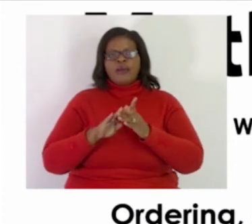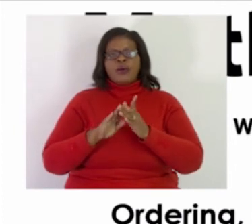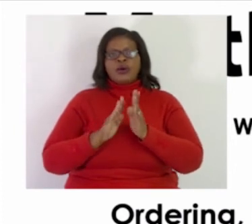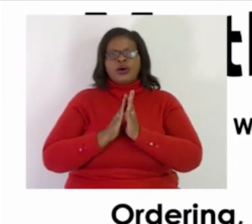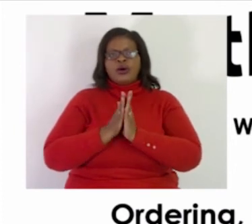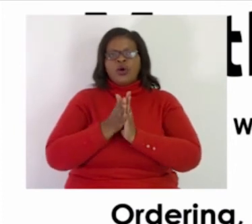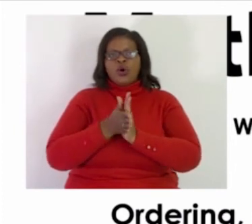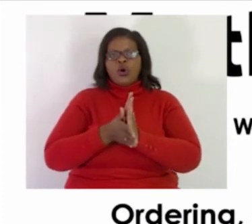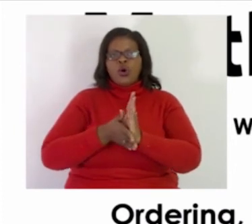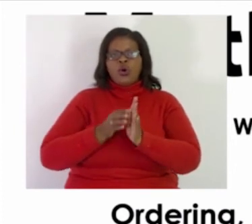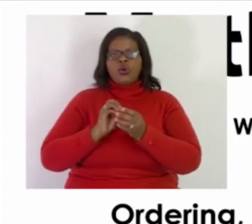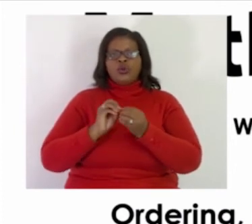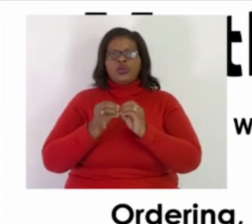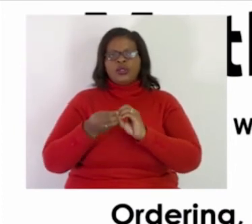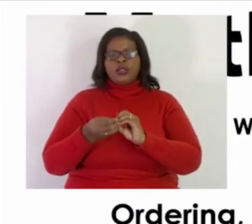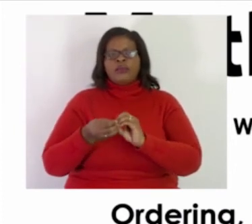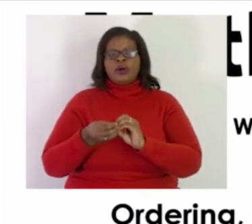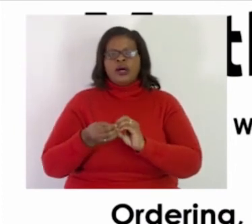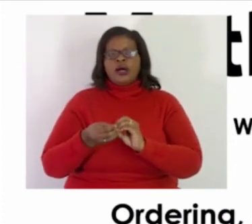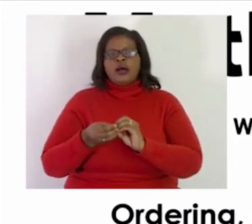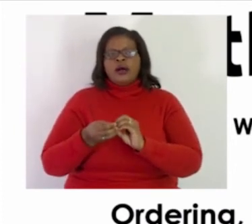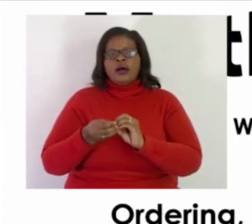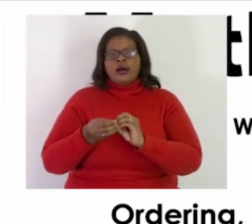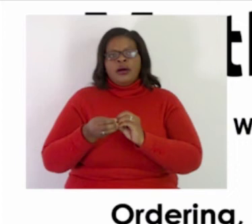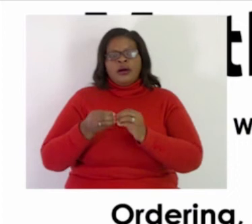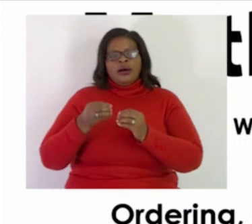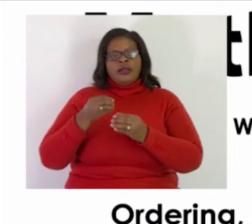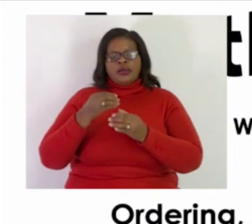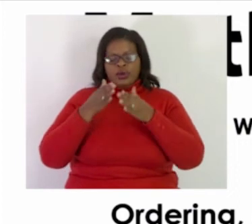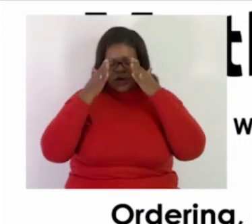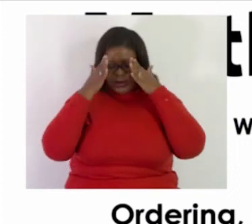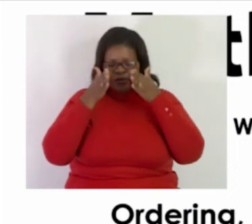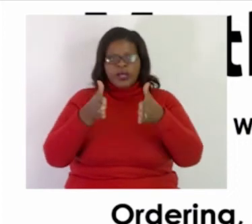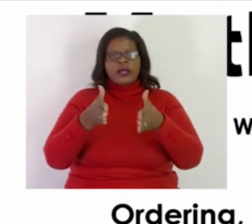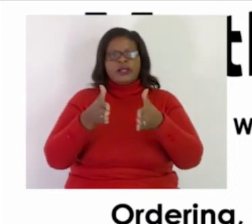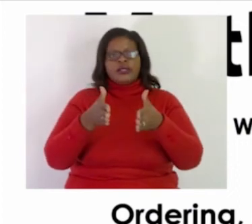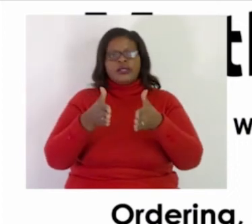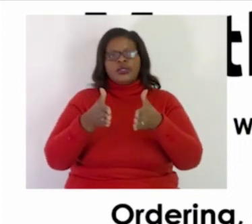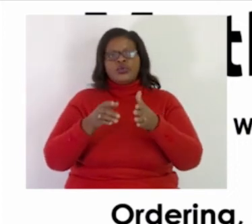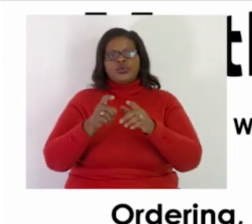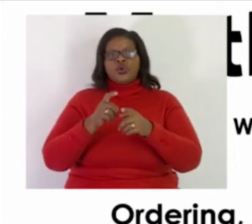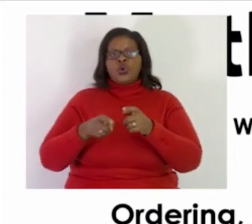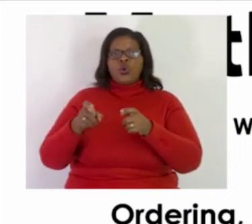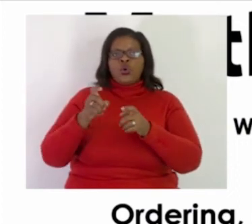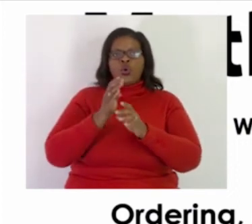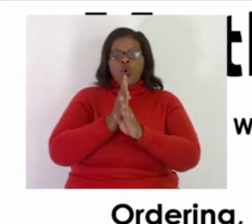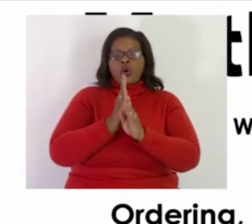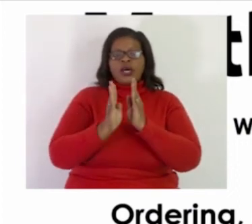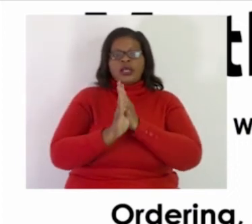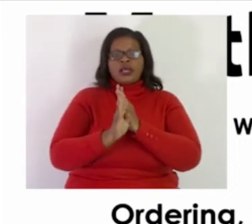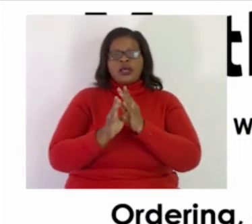the objectives of that lesson will be ordering, comparing, and rounding of